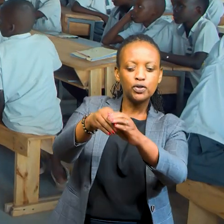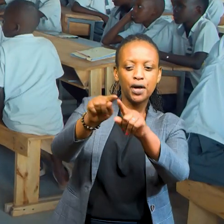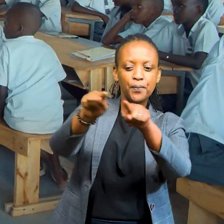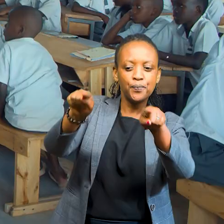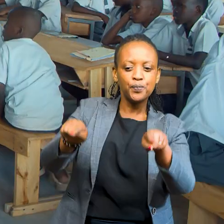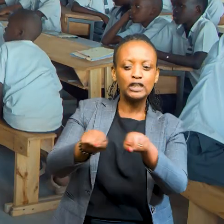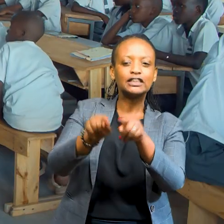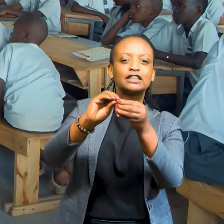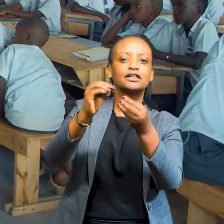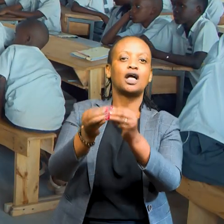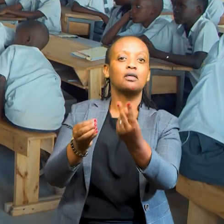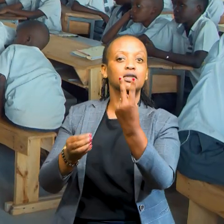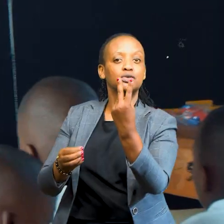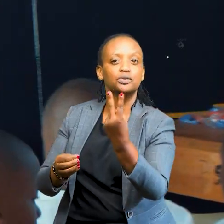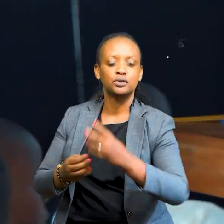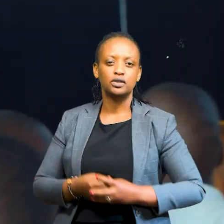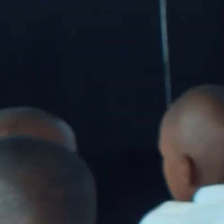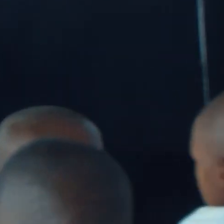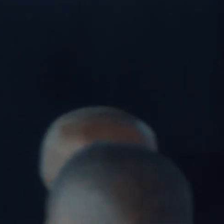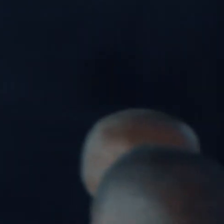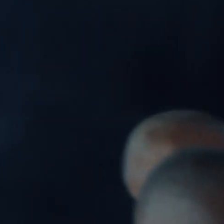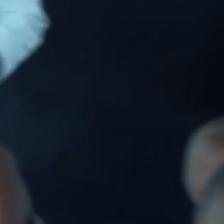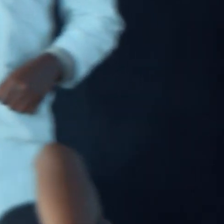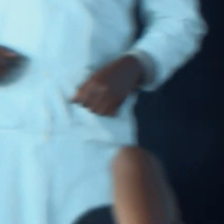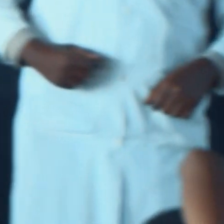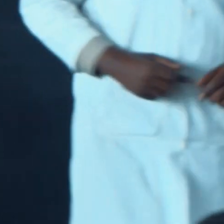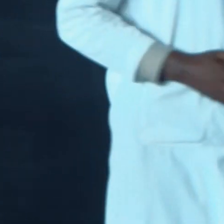them in box number 2.